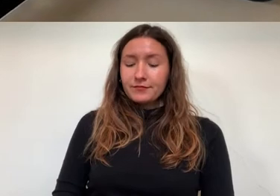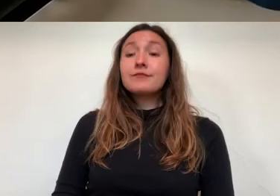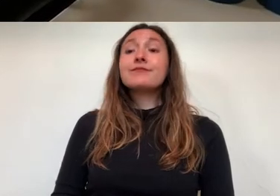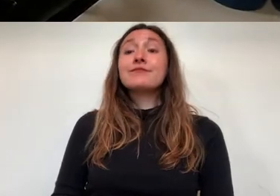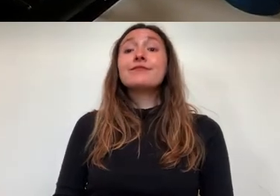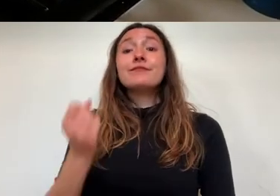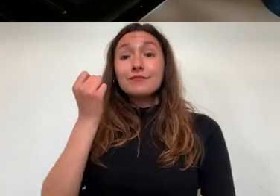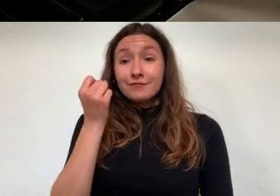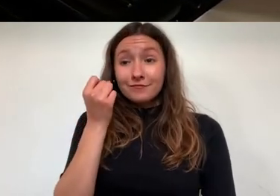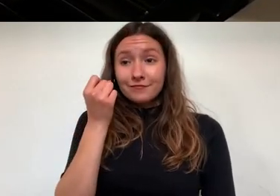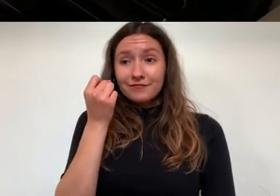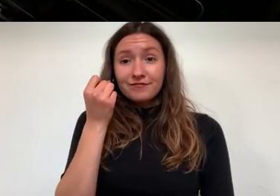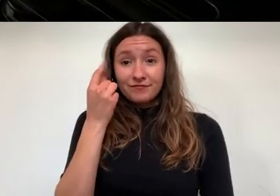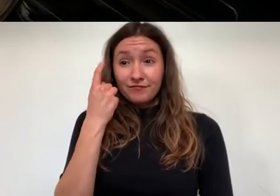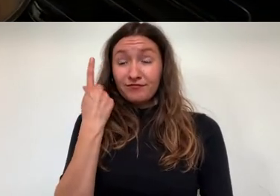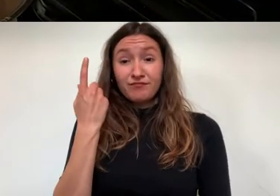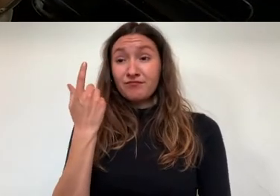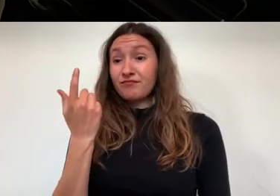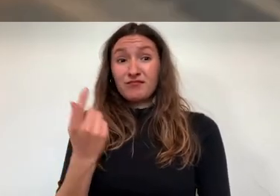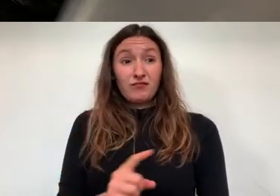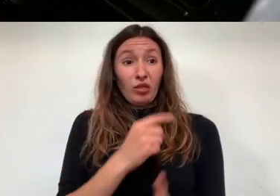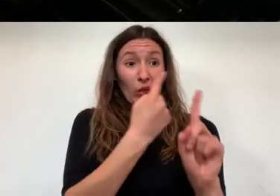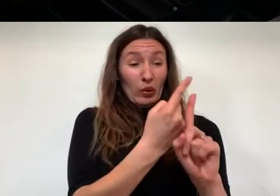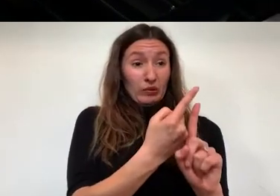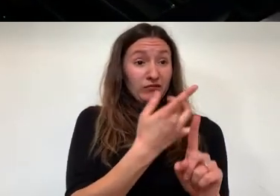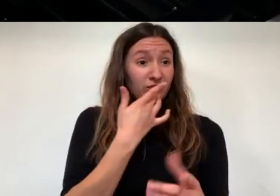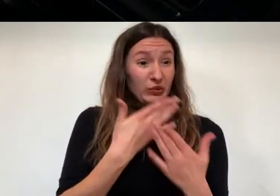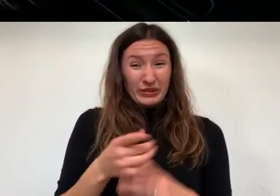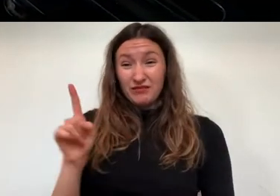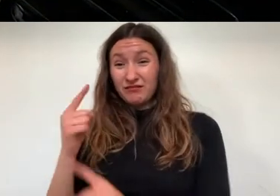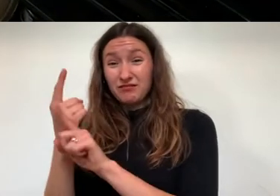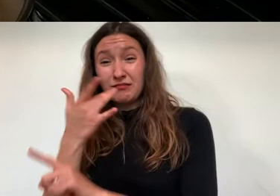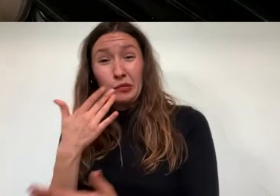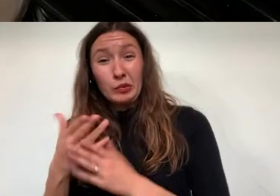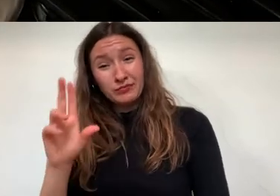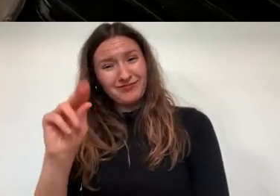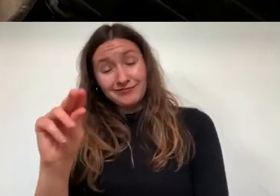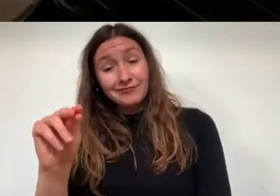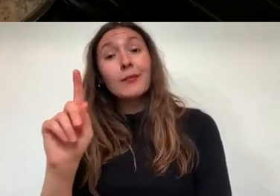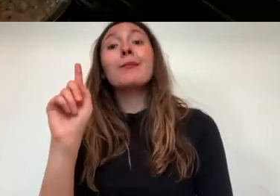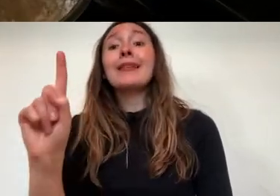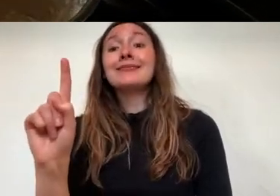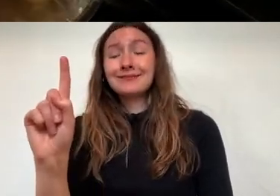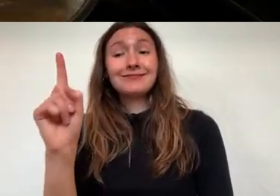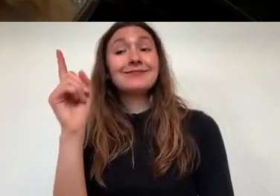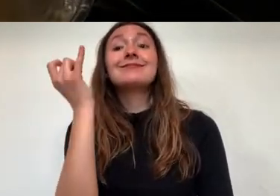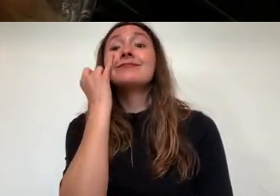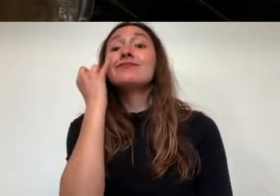And here's the deal. Like I said, either alone are not going to make a great sauce. But